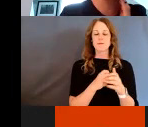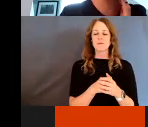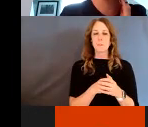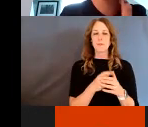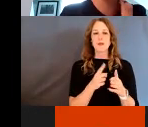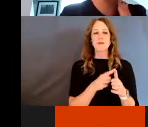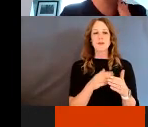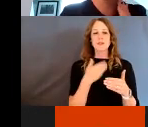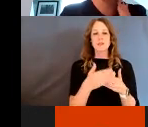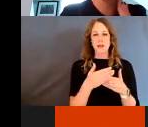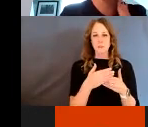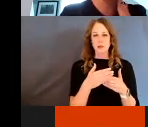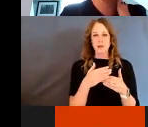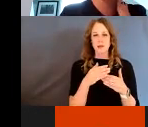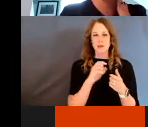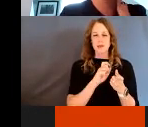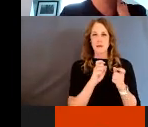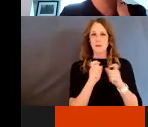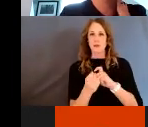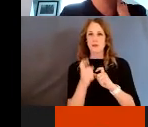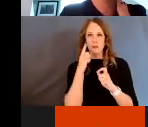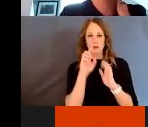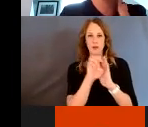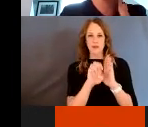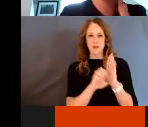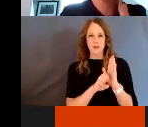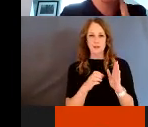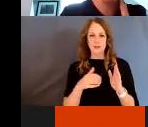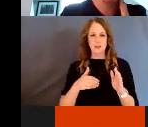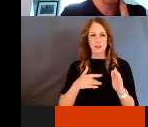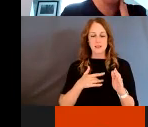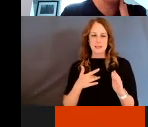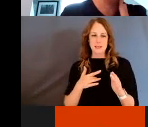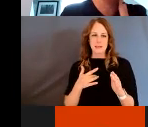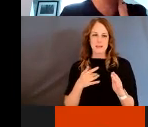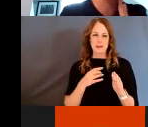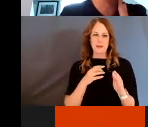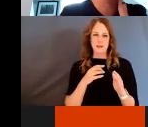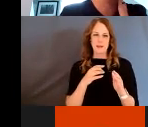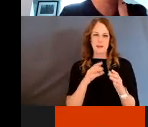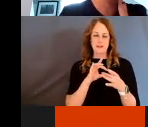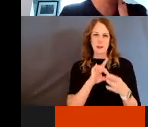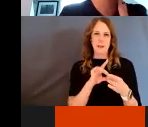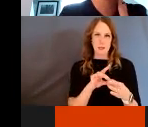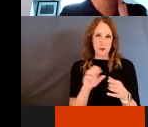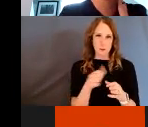first step in the evolution of ethics is a sense of solidarity with other human